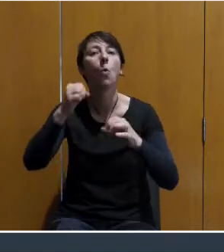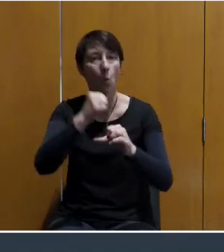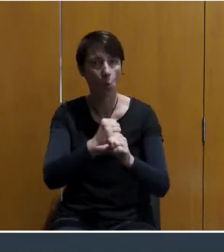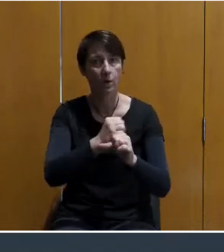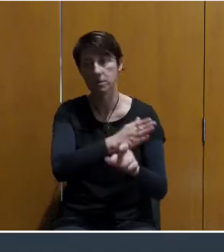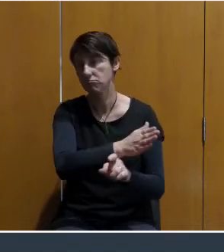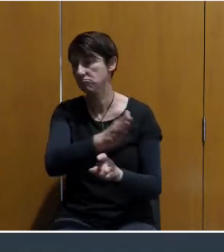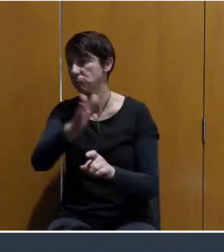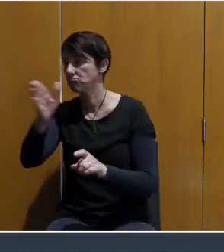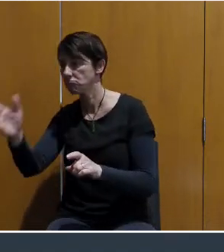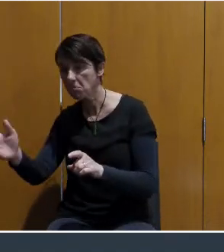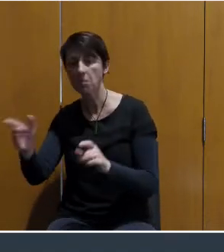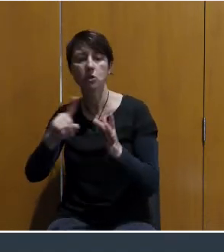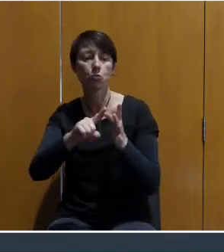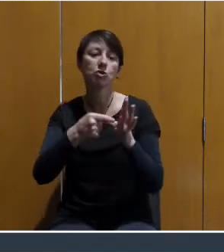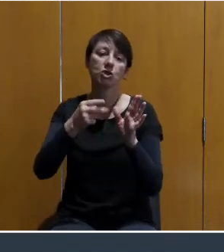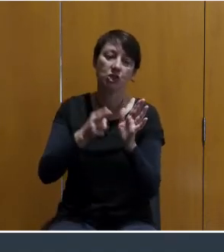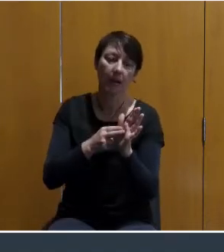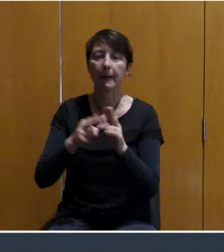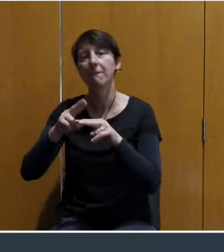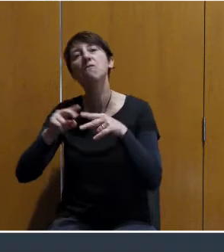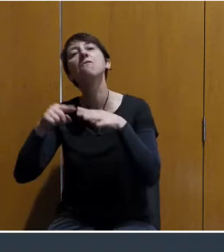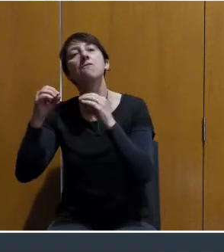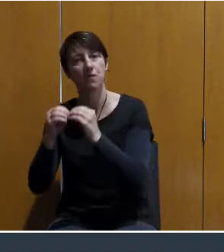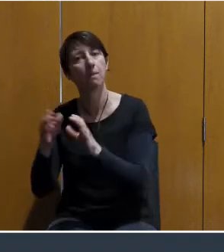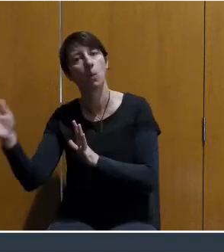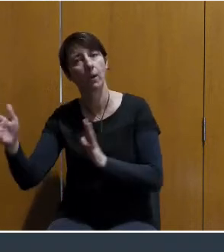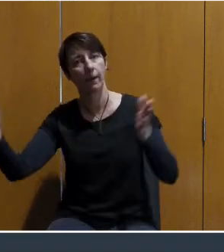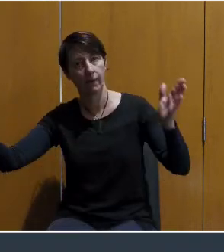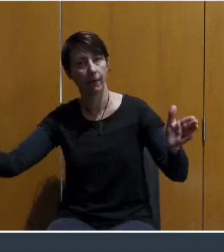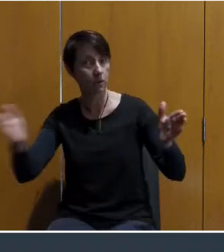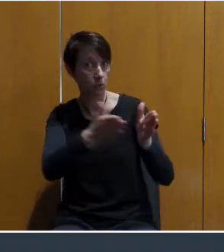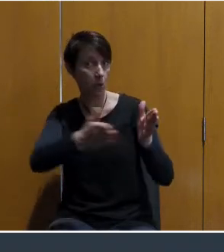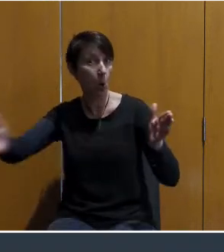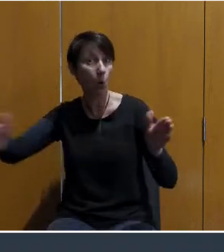season. That's why it would be, or we quite like to have the dog control bylaw to be